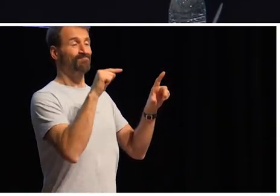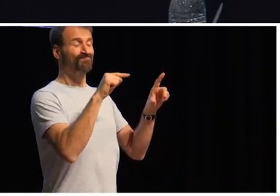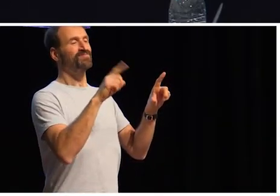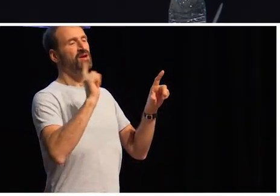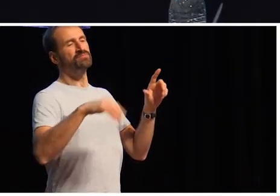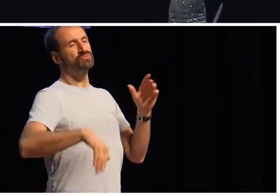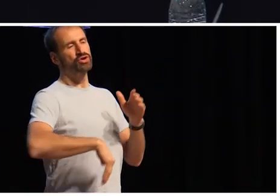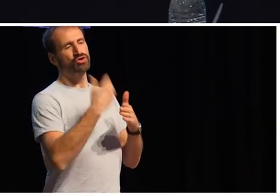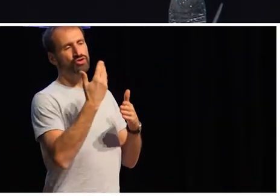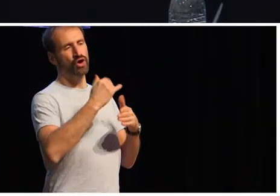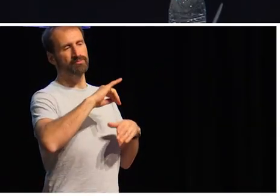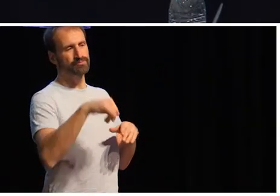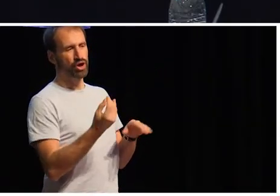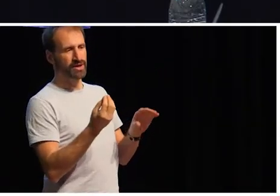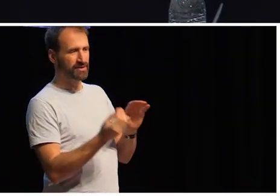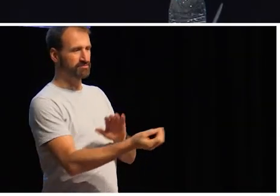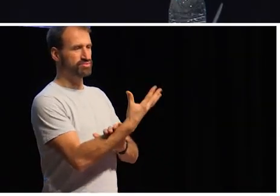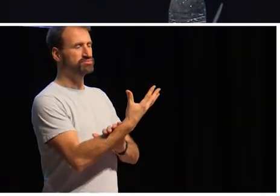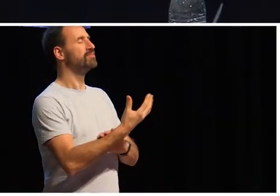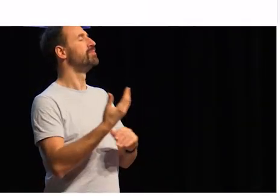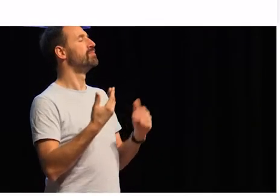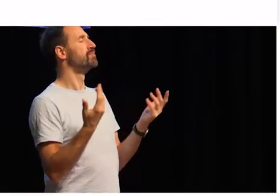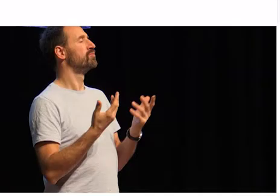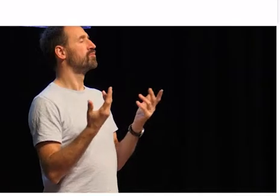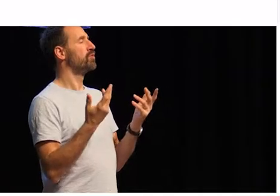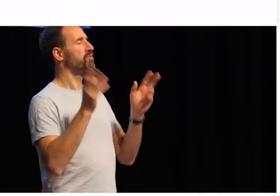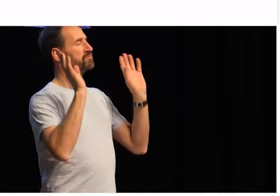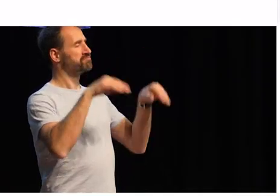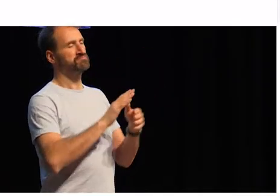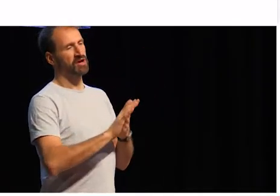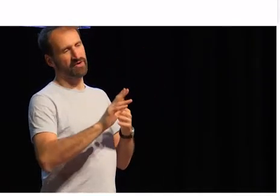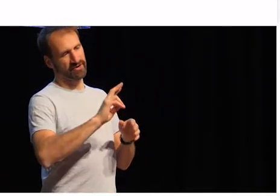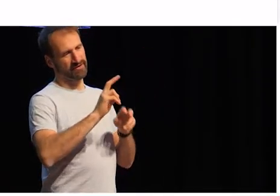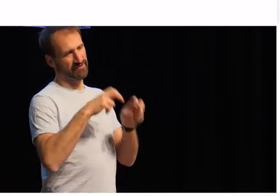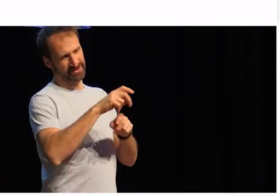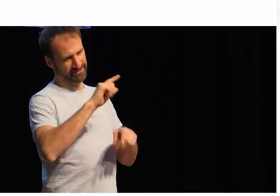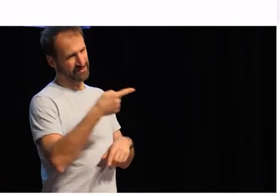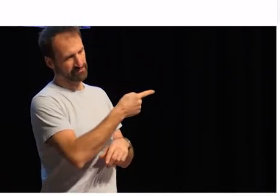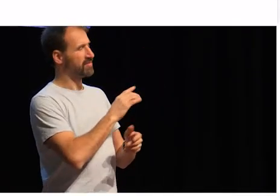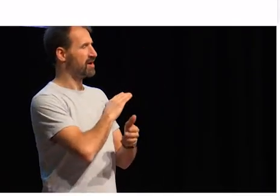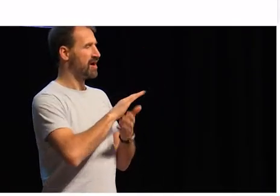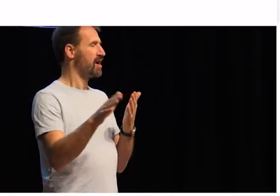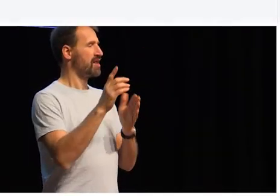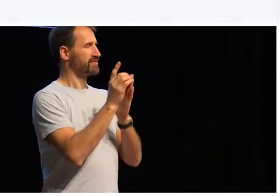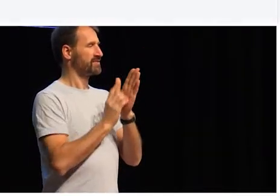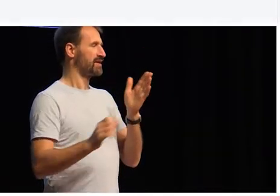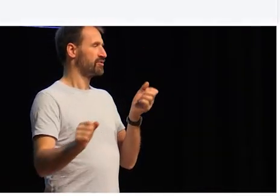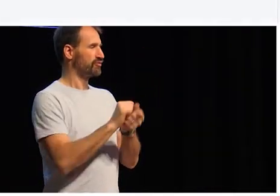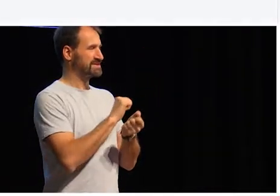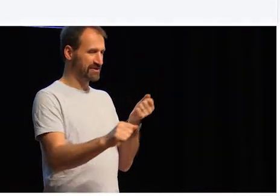project or just let's reuse this one after resetting all data and